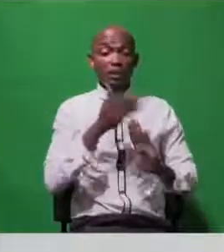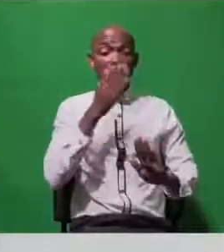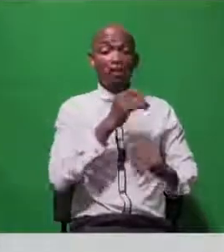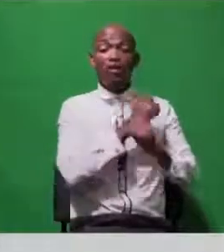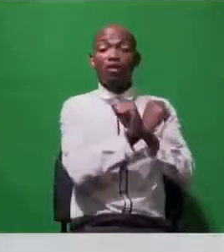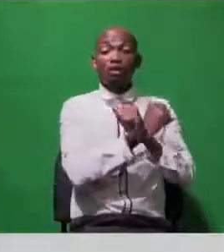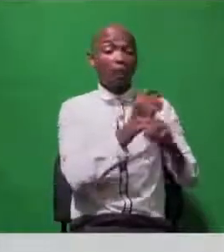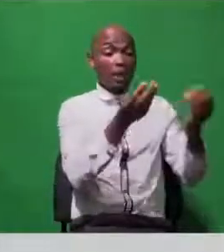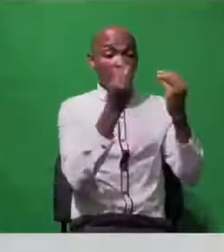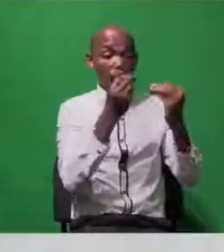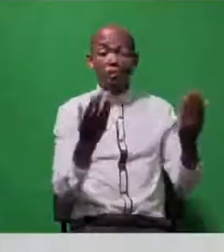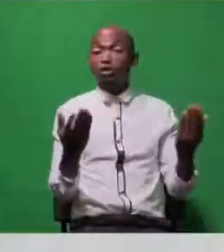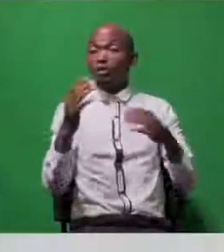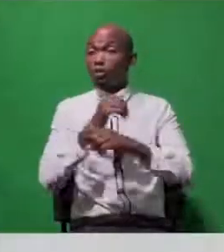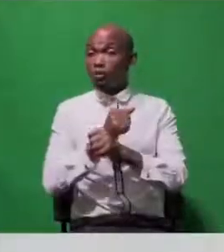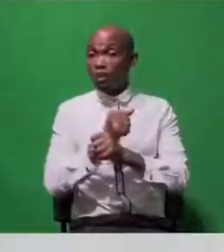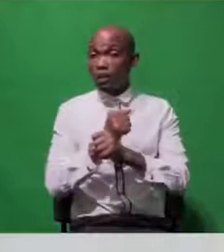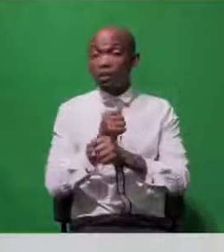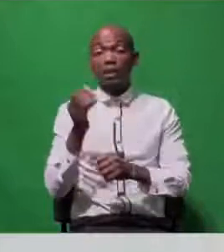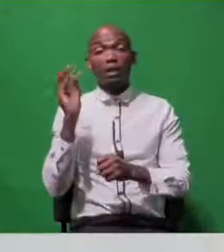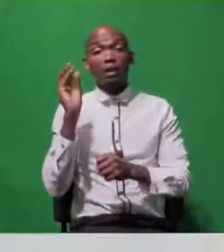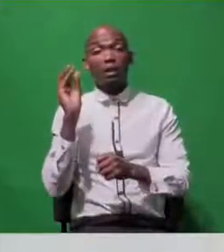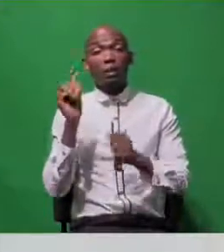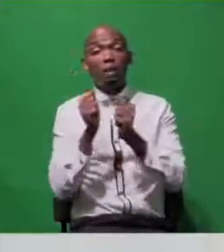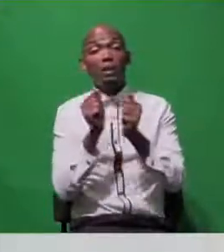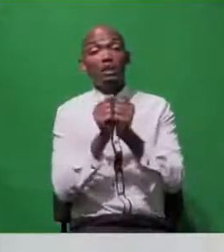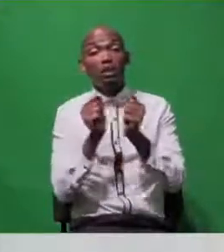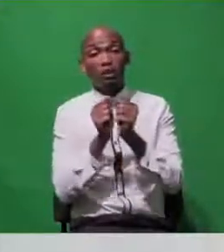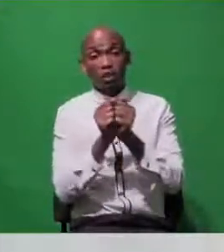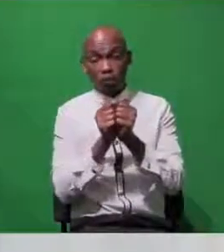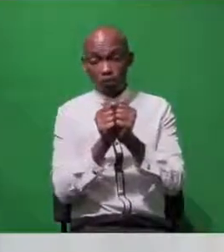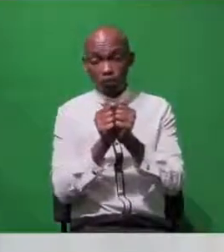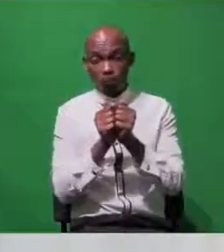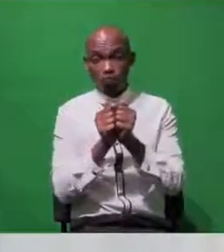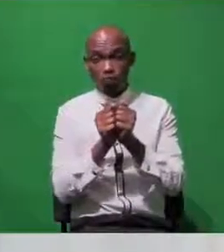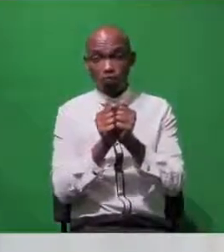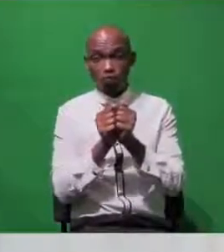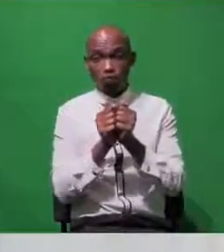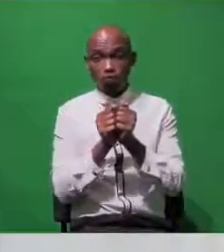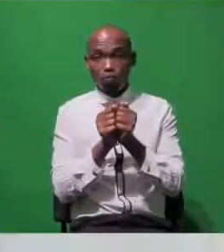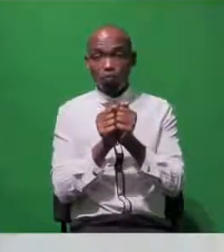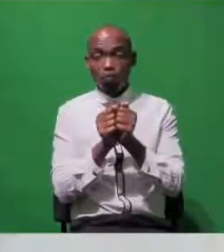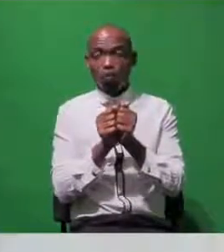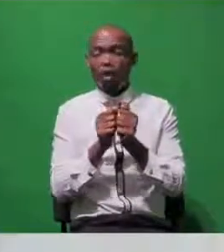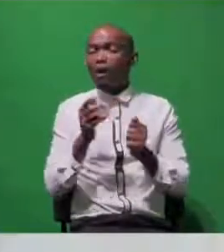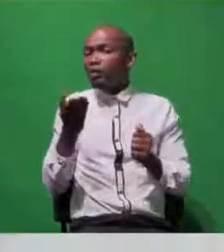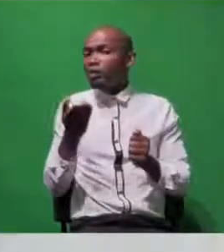Africa was to get raw materials. How could Africa produce? How could